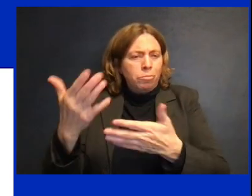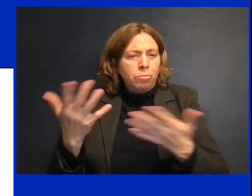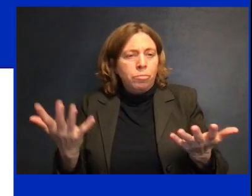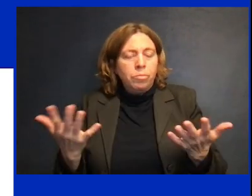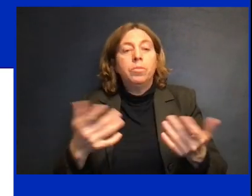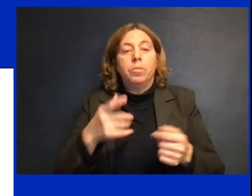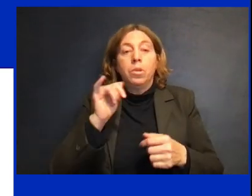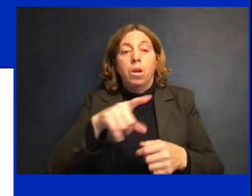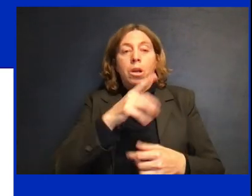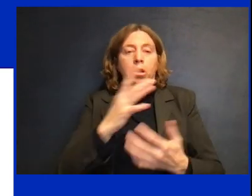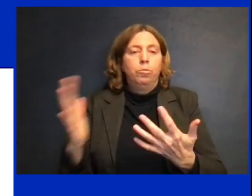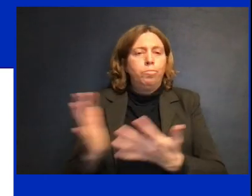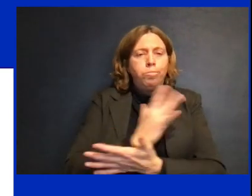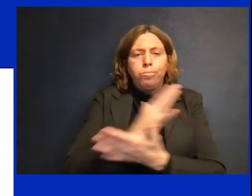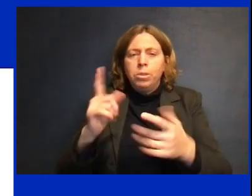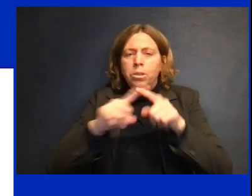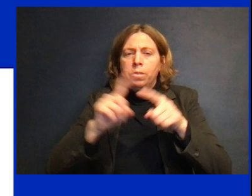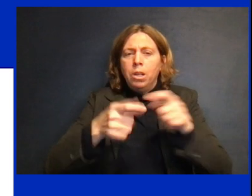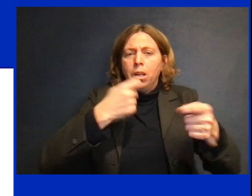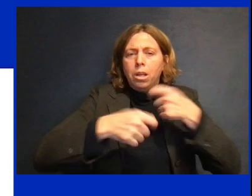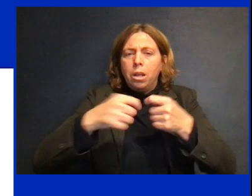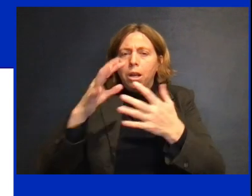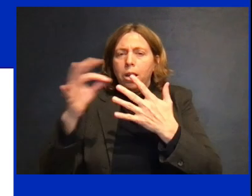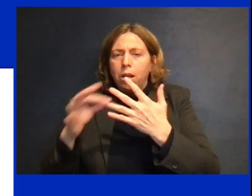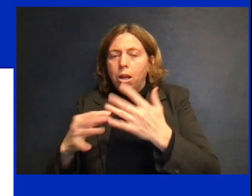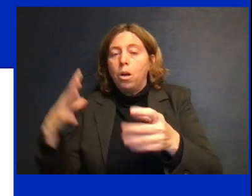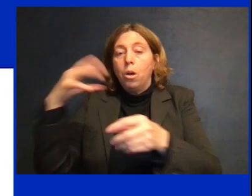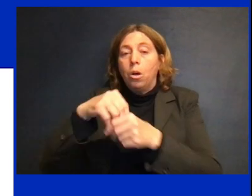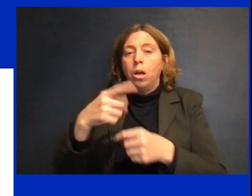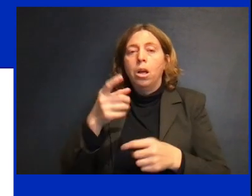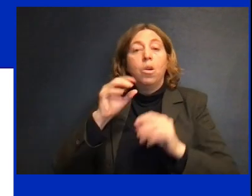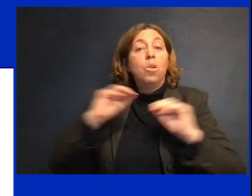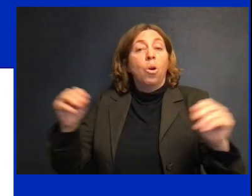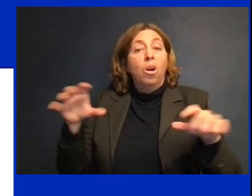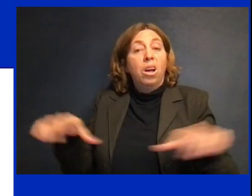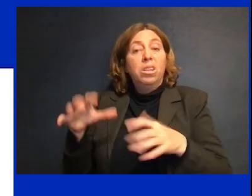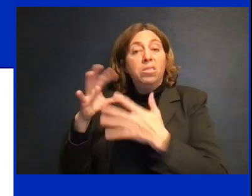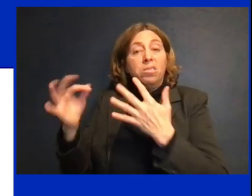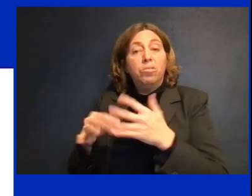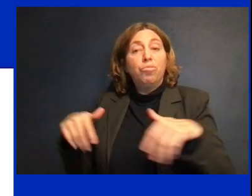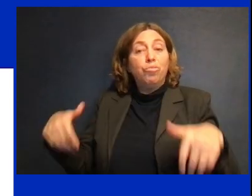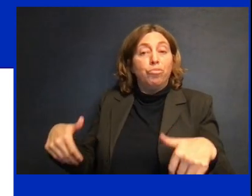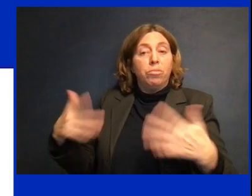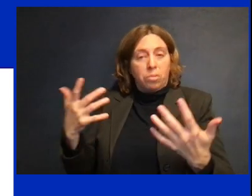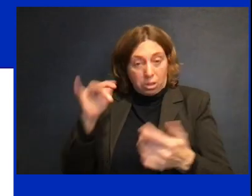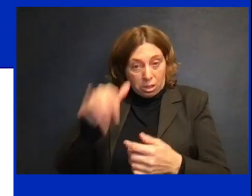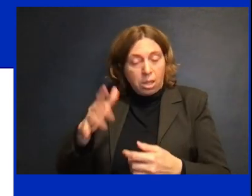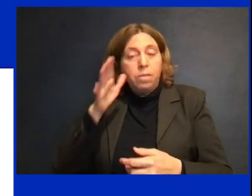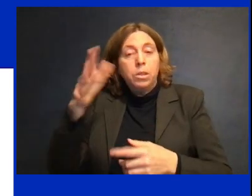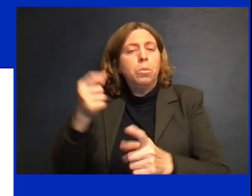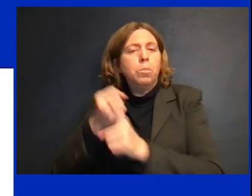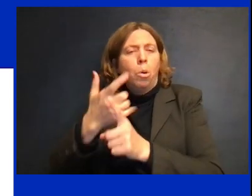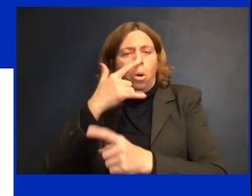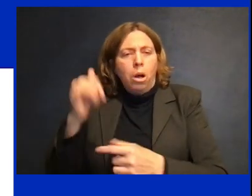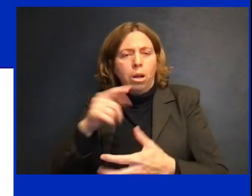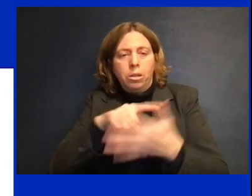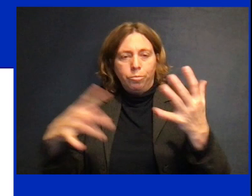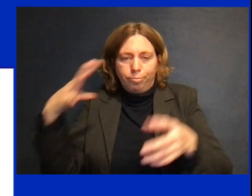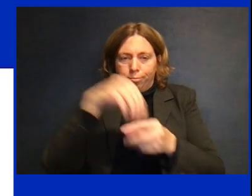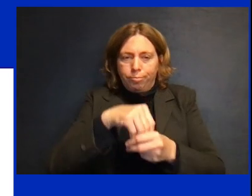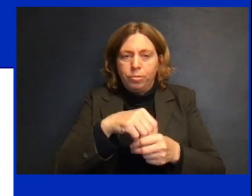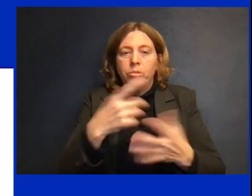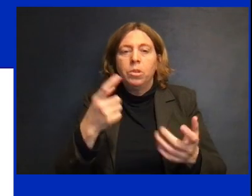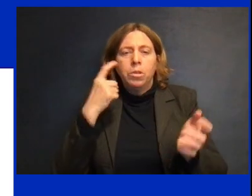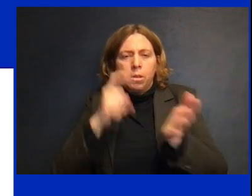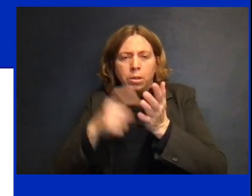reasonable alternatives, including a no-action alternative that is the future without the proposal, identifies and evaluates